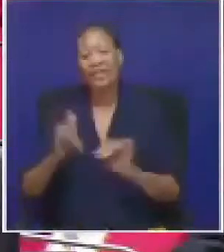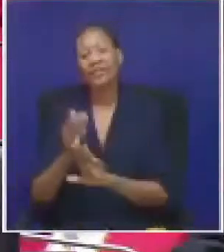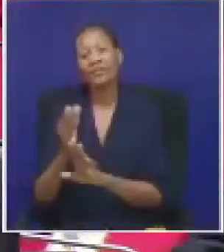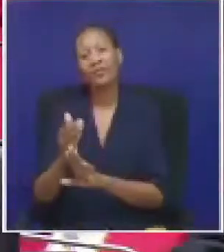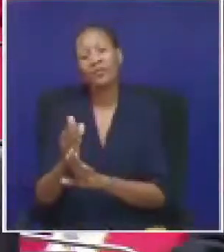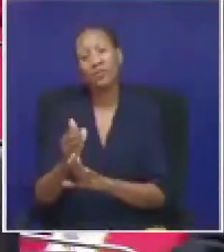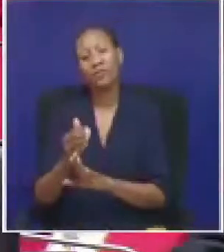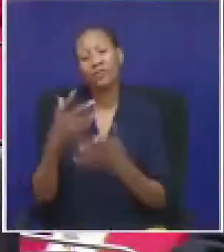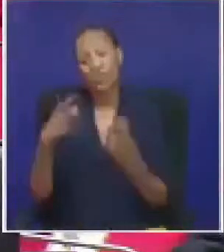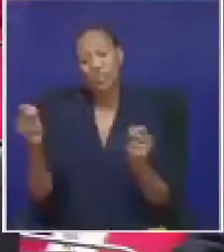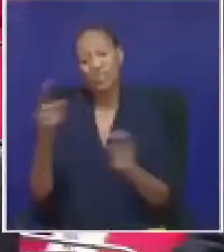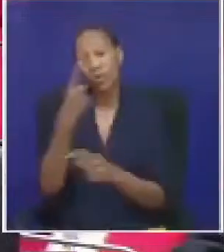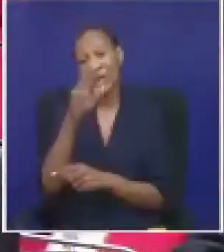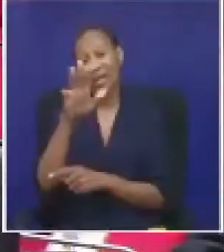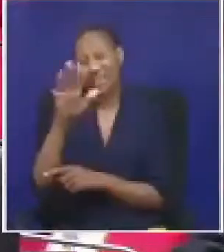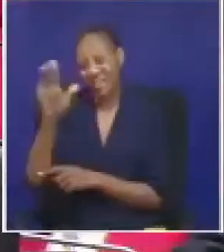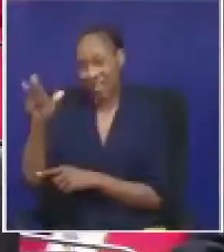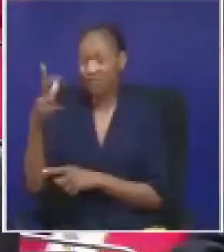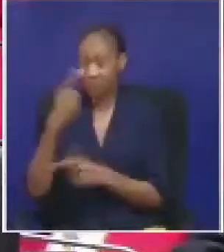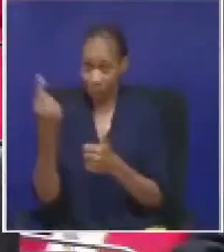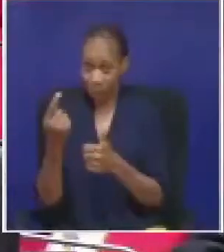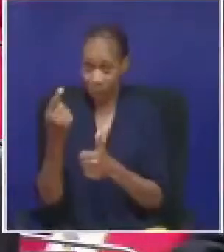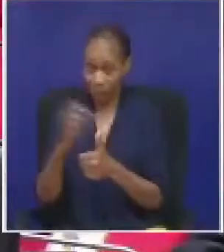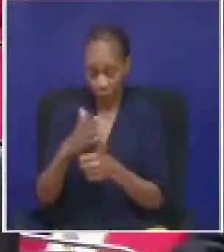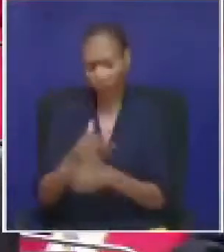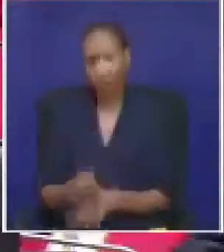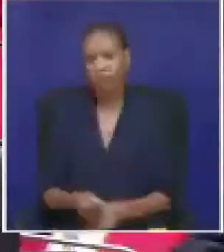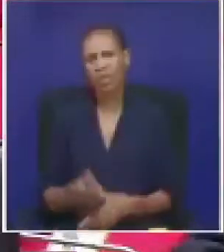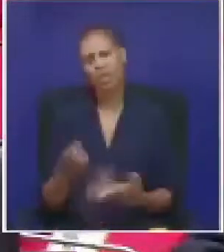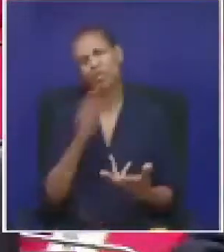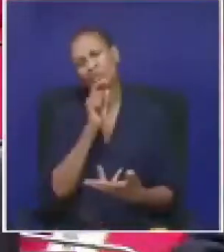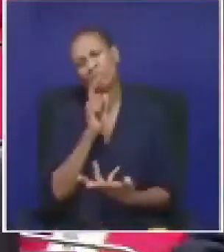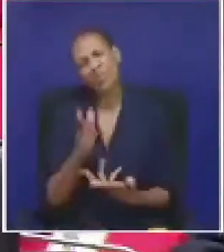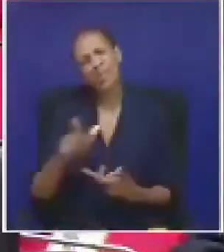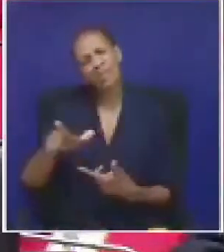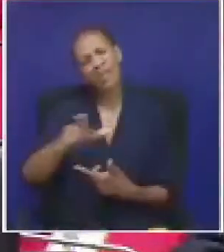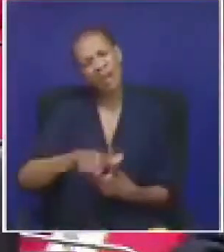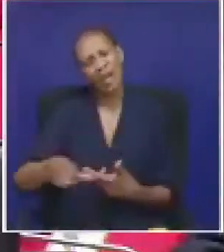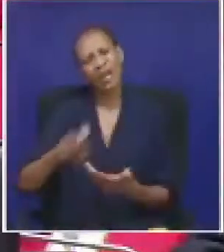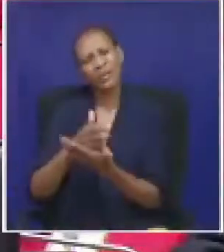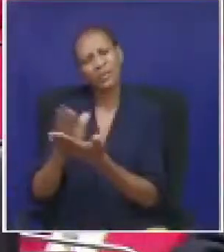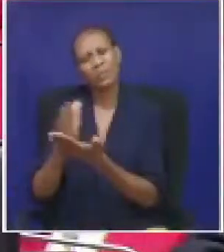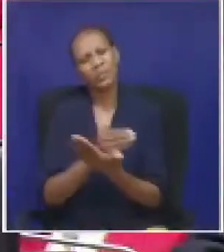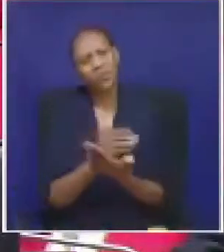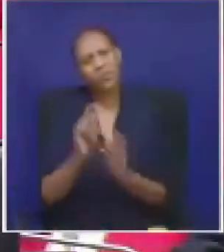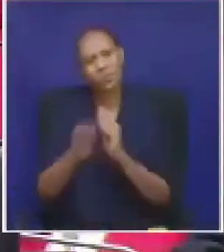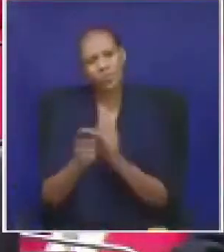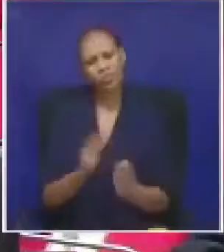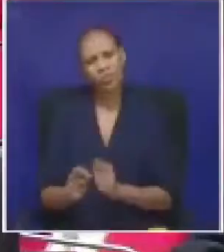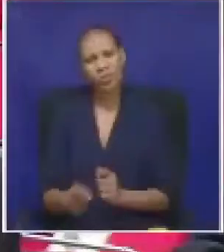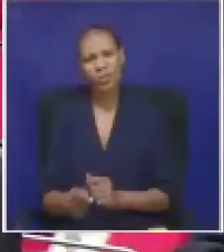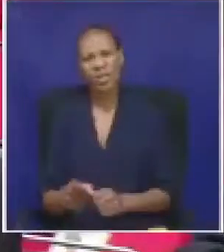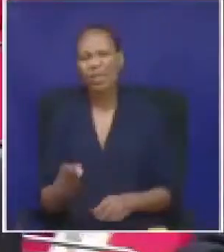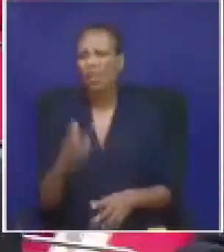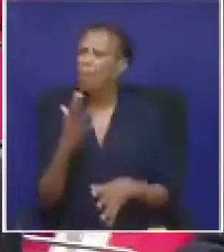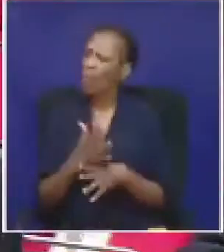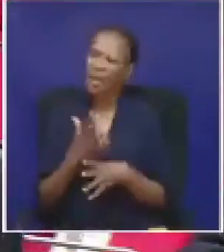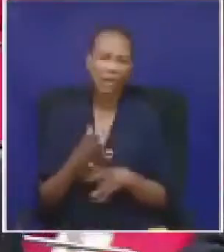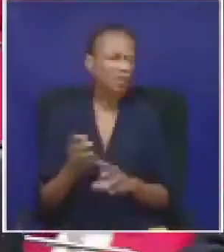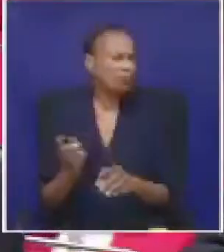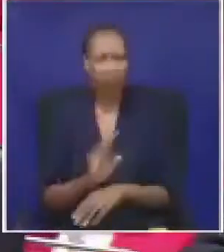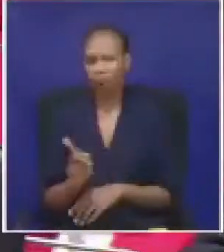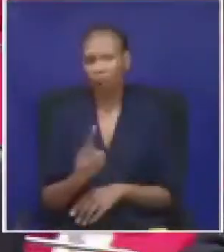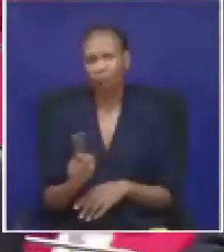surely demonstrates to you, Deputy President, that the land restitution as a form of land redistribution is not working as